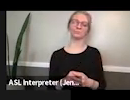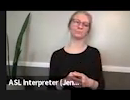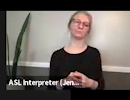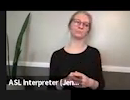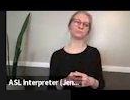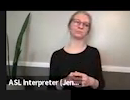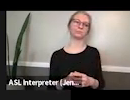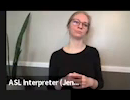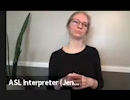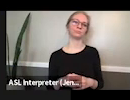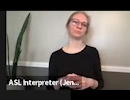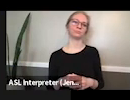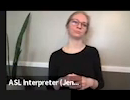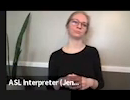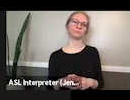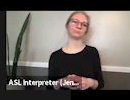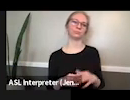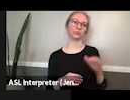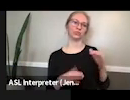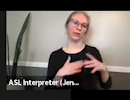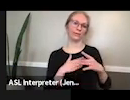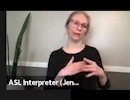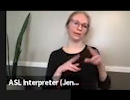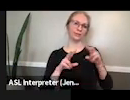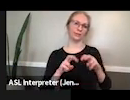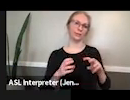assessment refers to, the